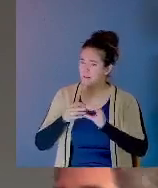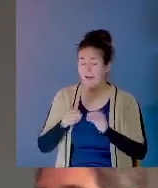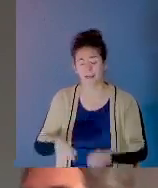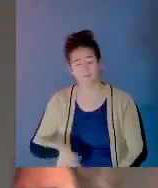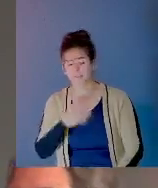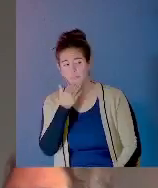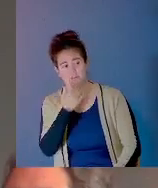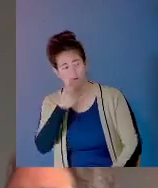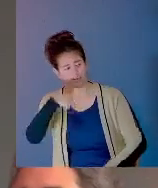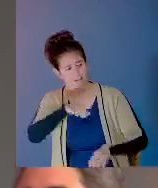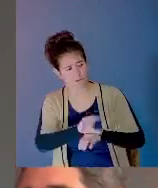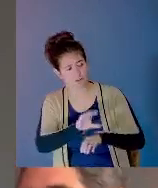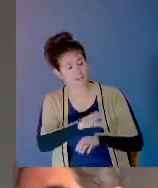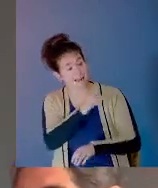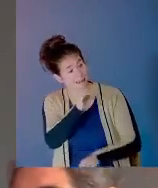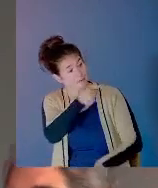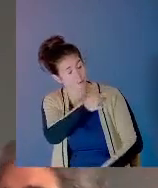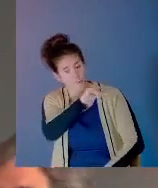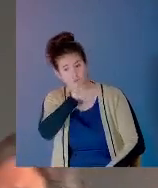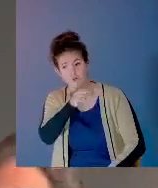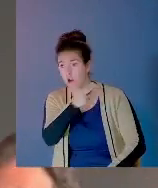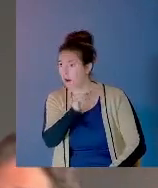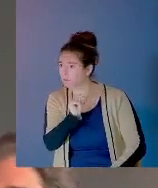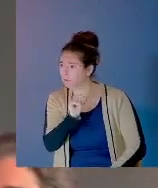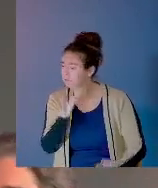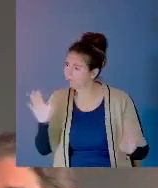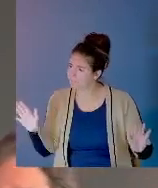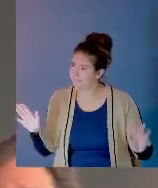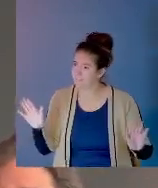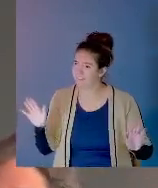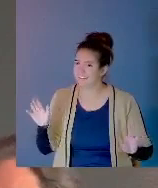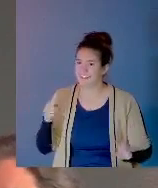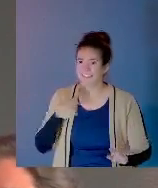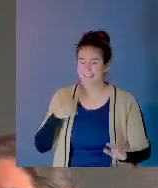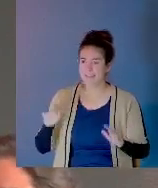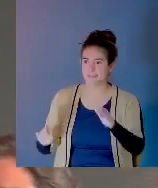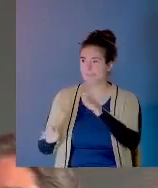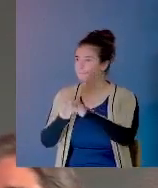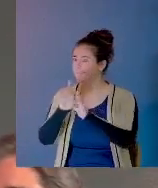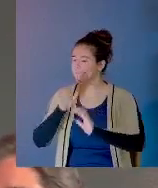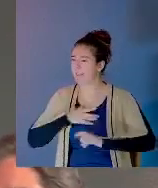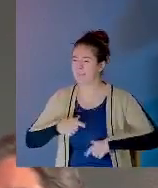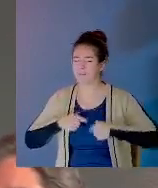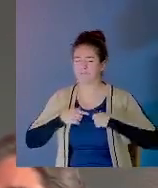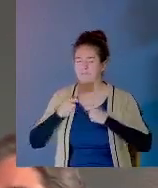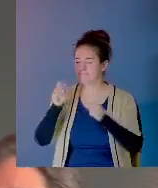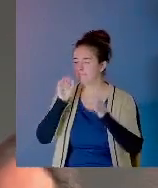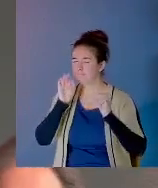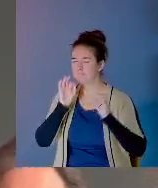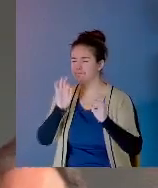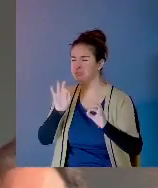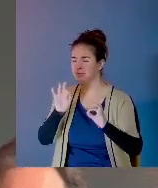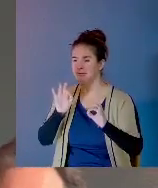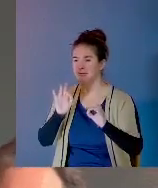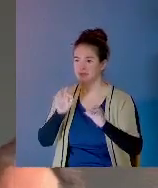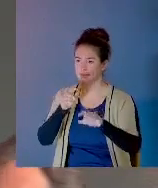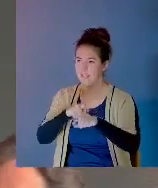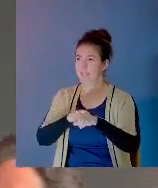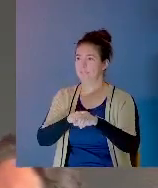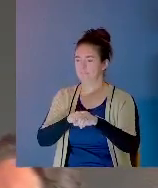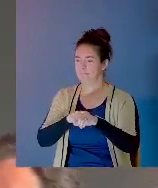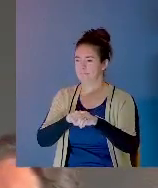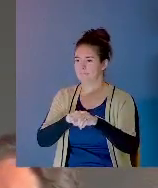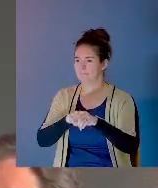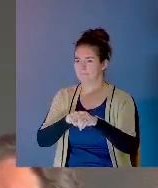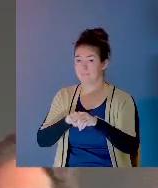am. You know, they came into my life at just the right time. And I'm very, very thankful